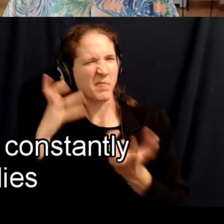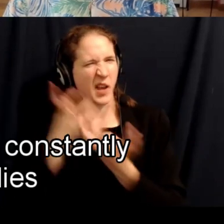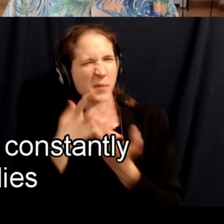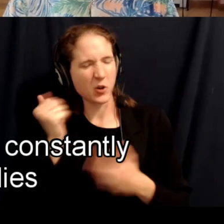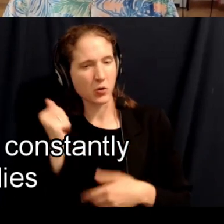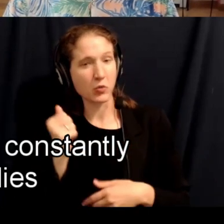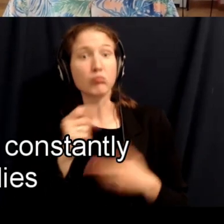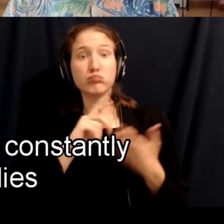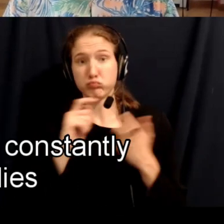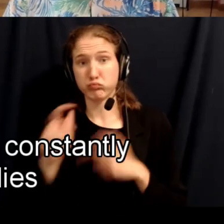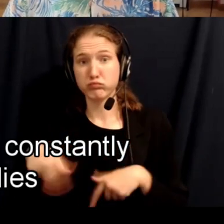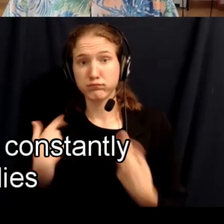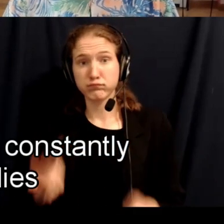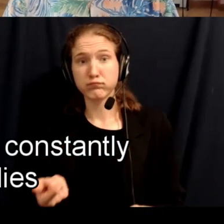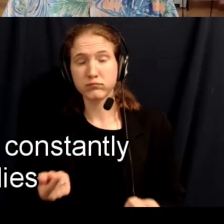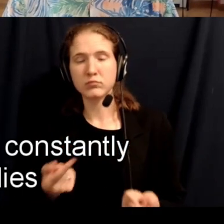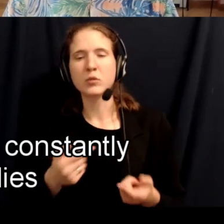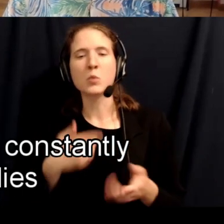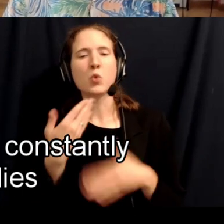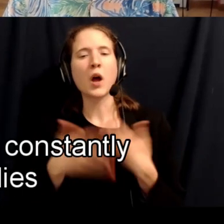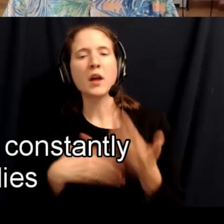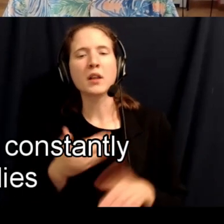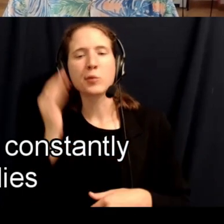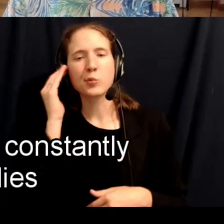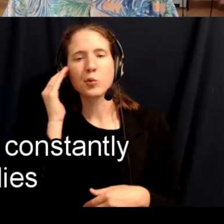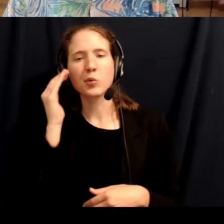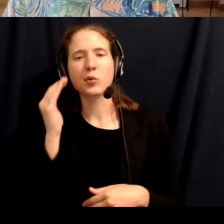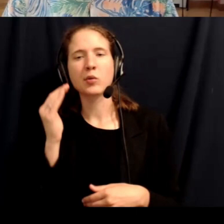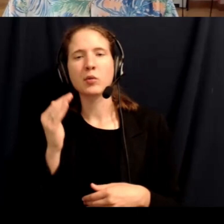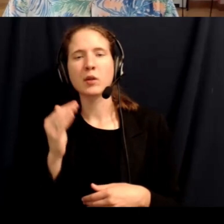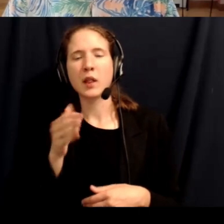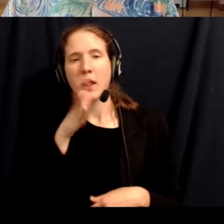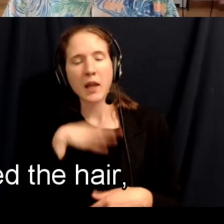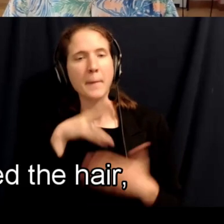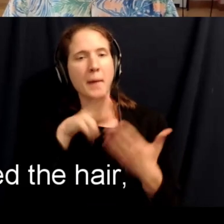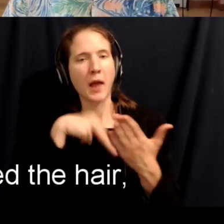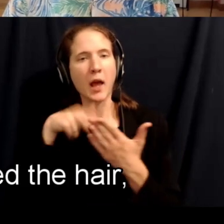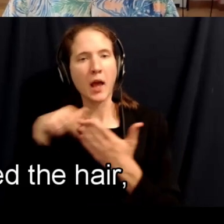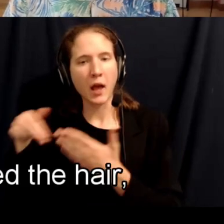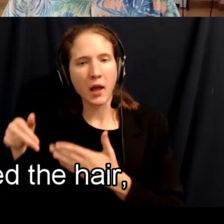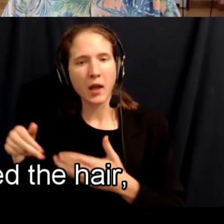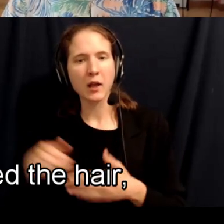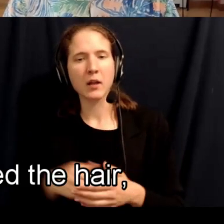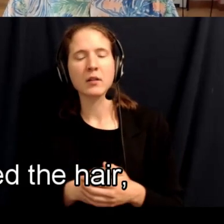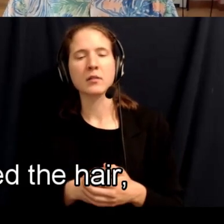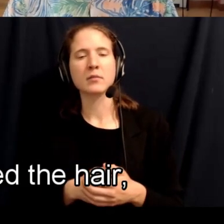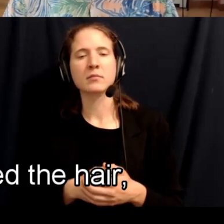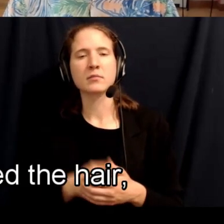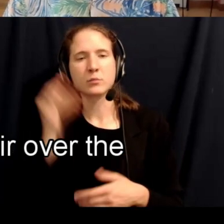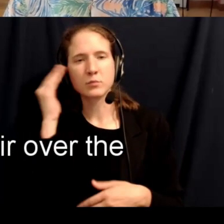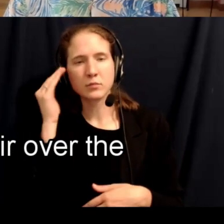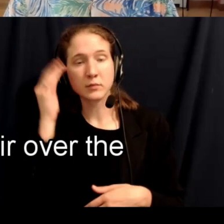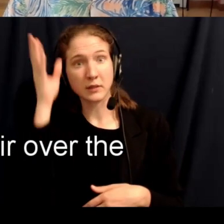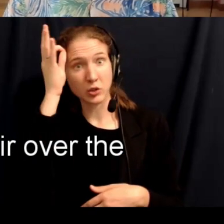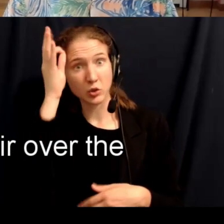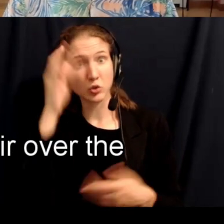So it's been a process of, constantly painting these ladies and trying to, I've changed the hair,